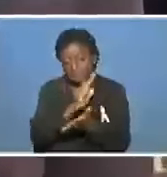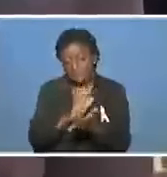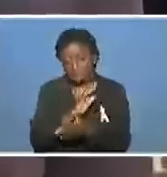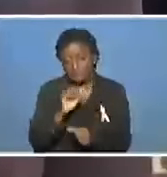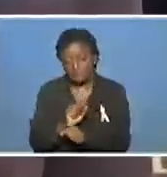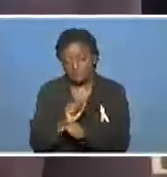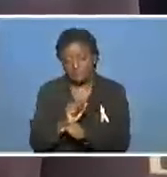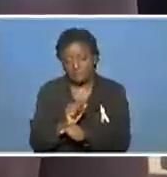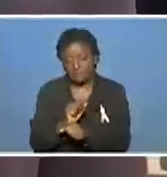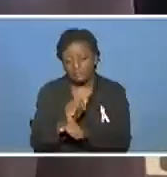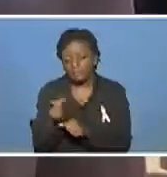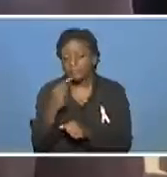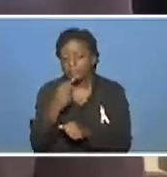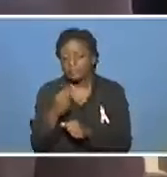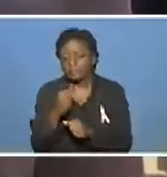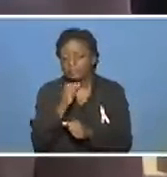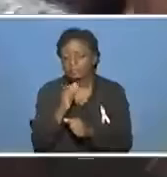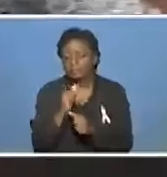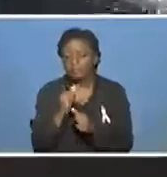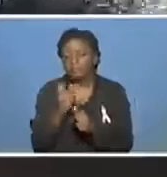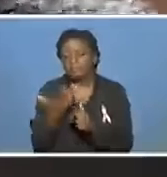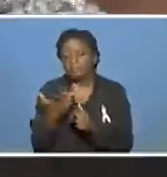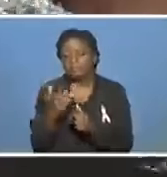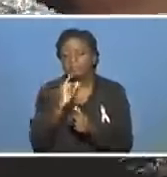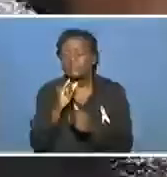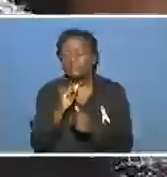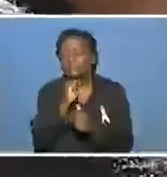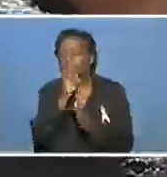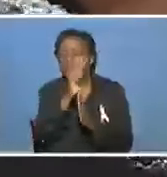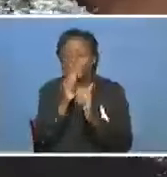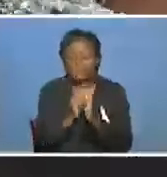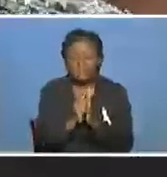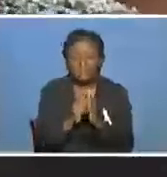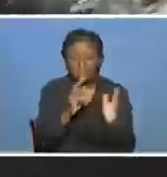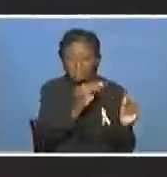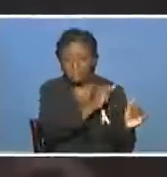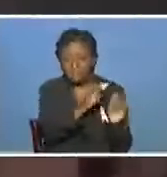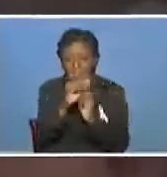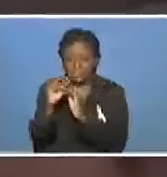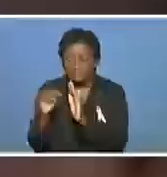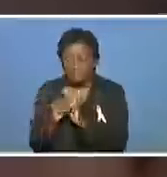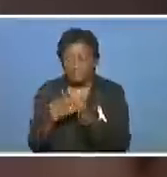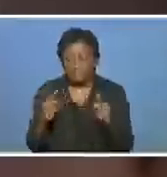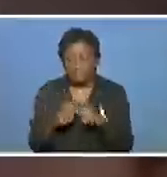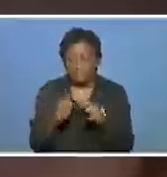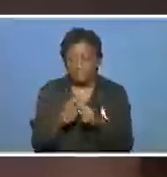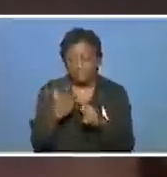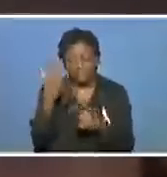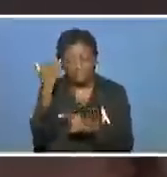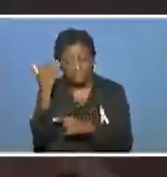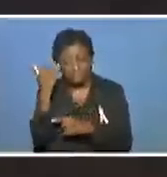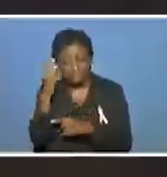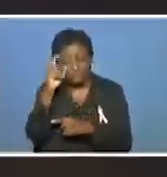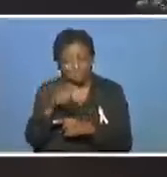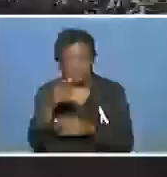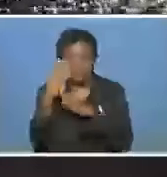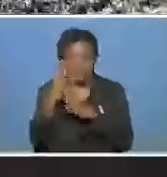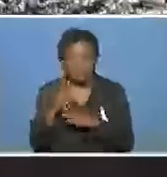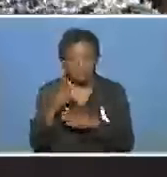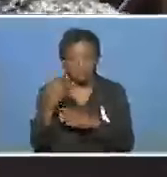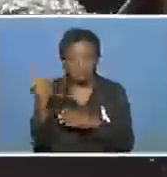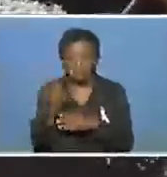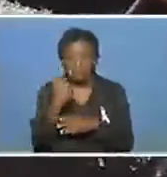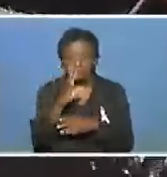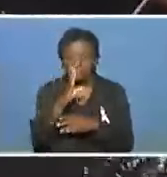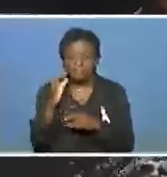says is an illegal immigration crisis. Why is it that Bahamians have to always be assaulted and beat down? Is this some Gestapo